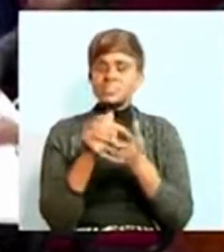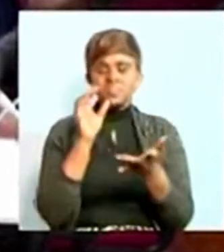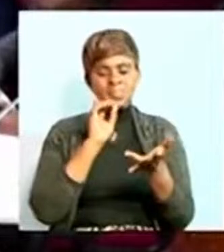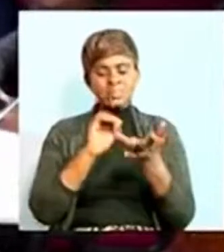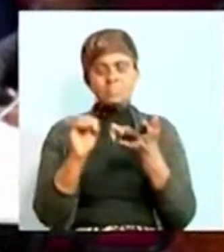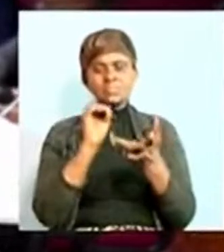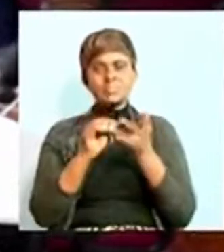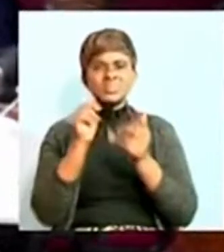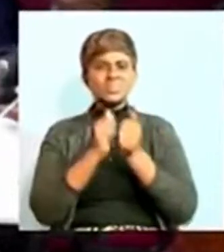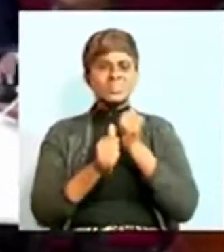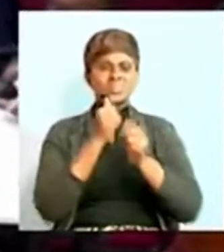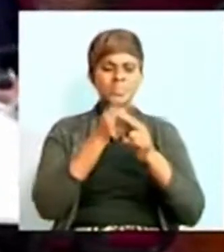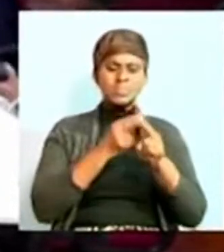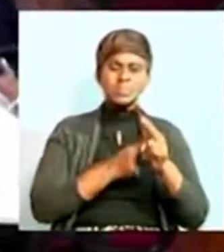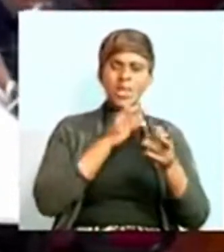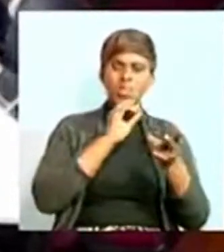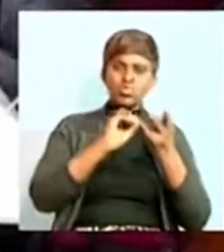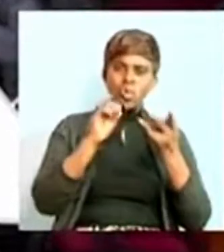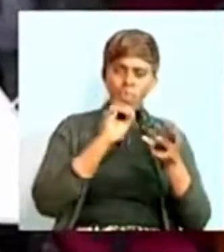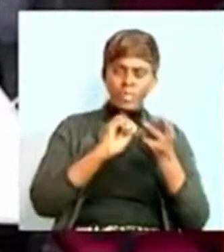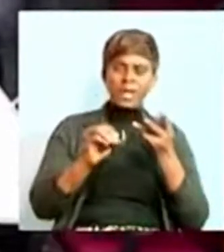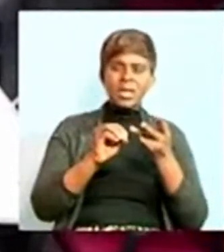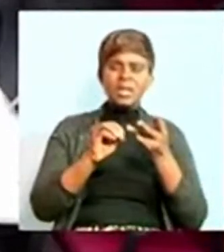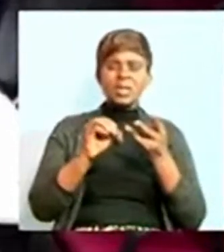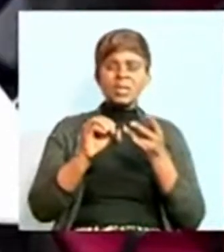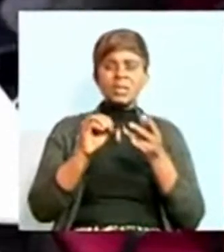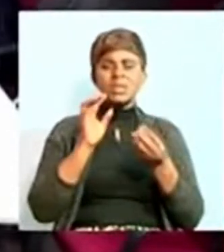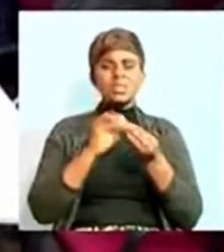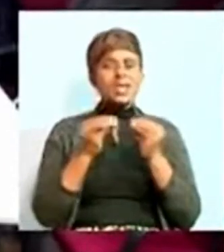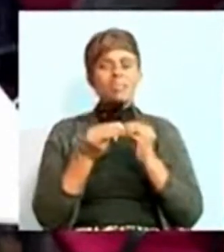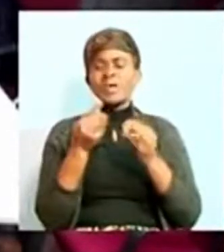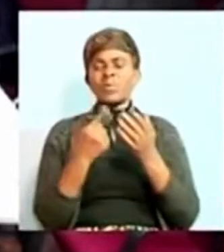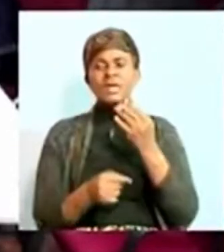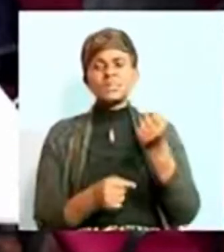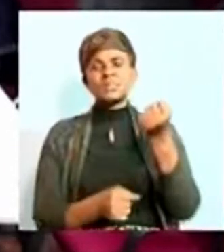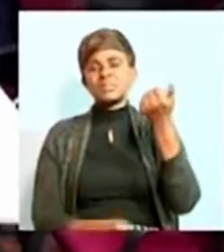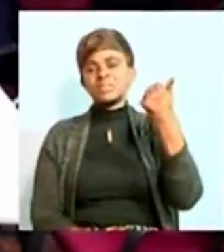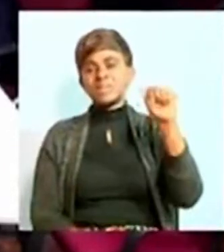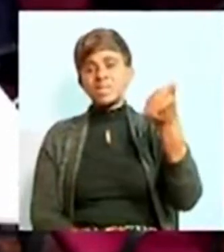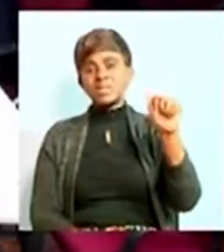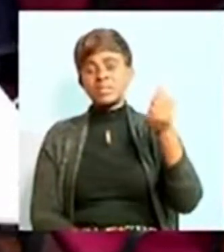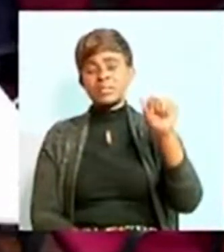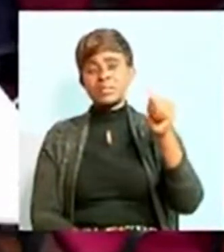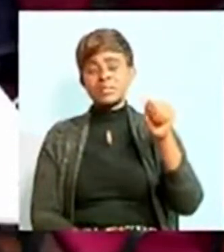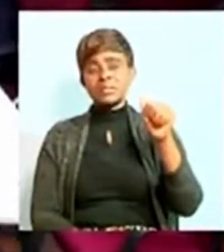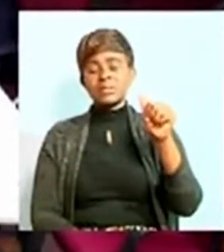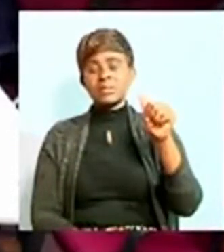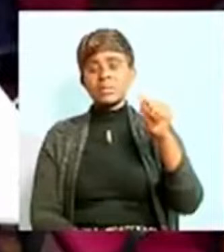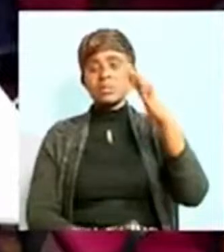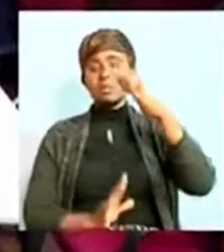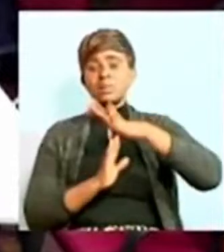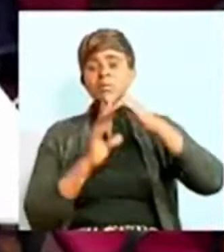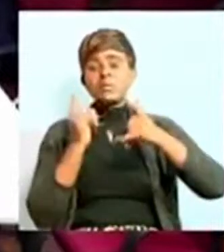October? Which month? October is month number what? Month number 10, It ends at what?